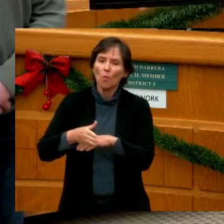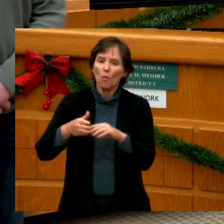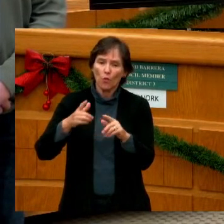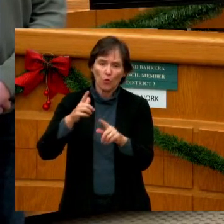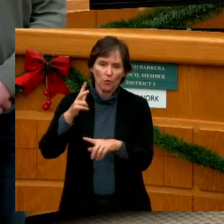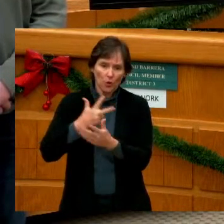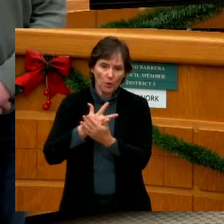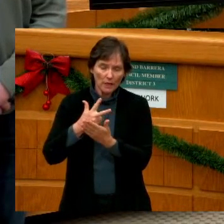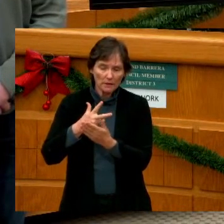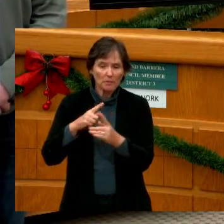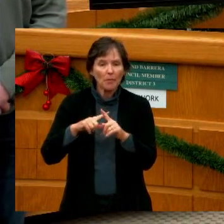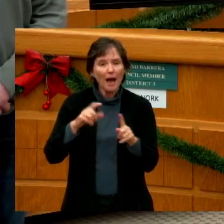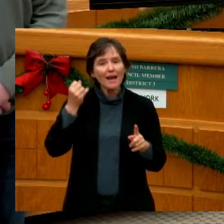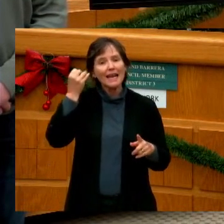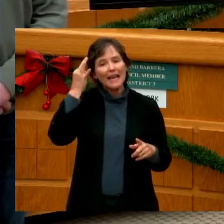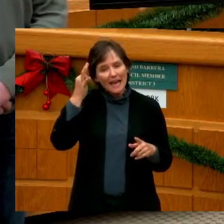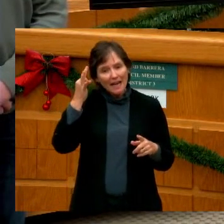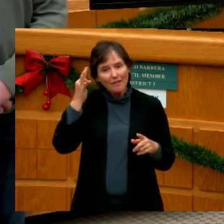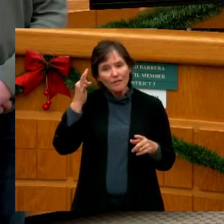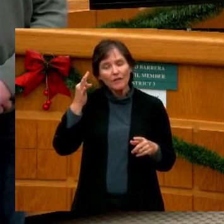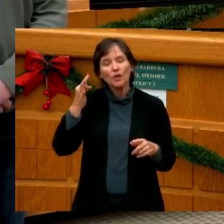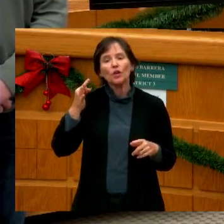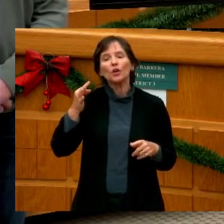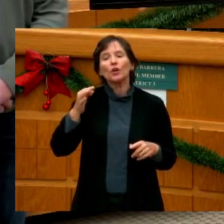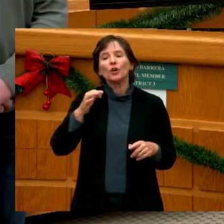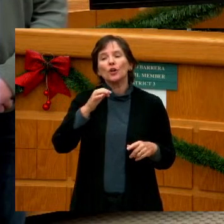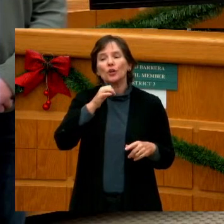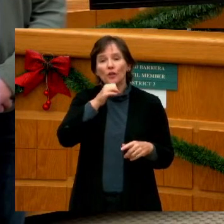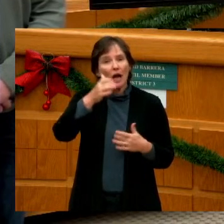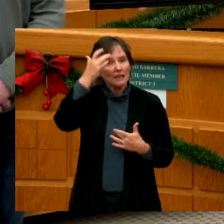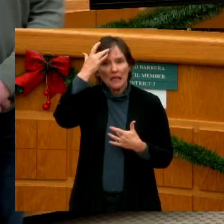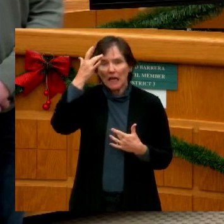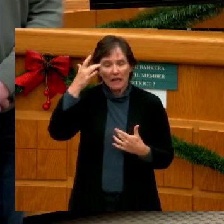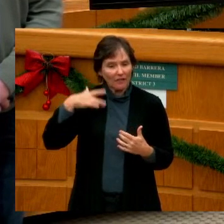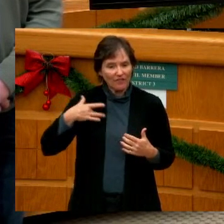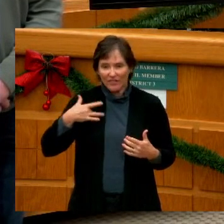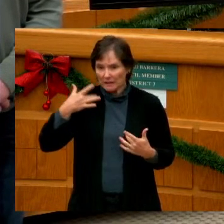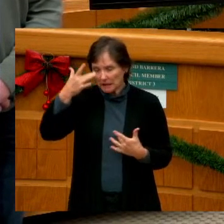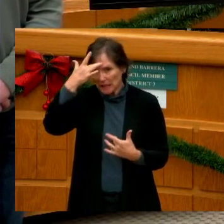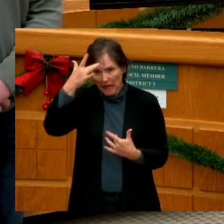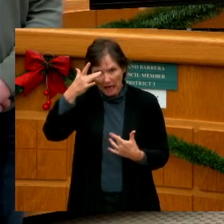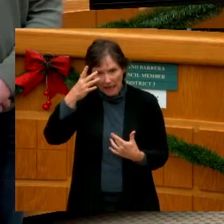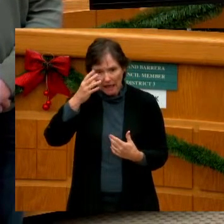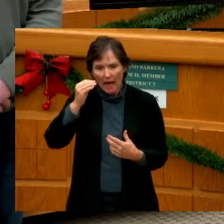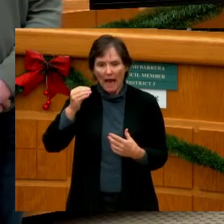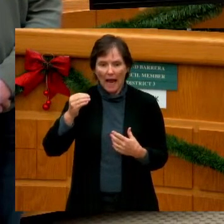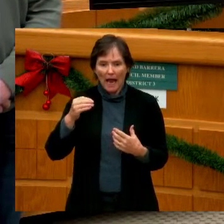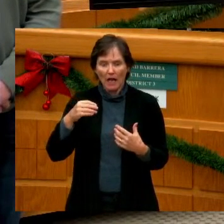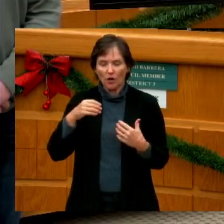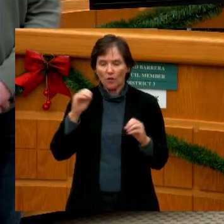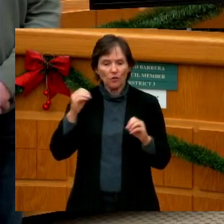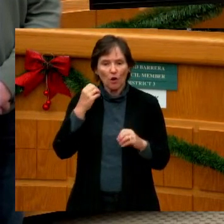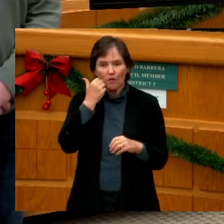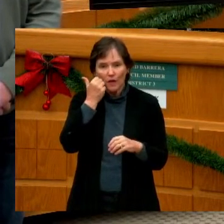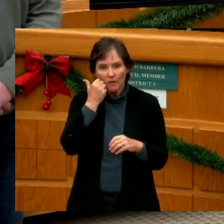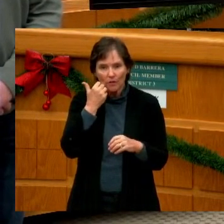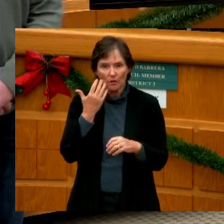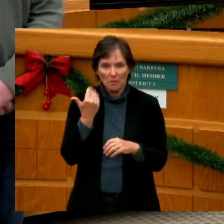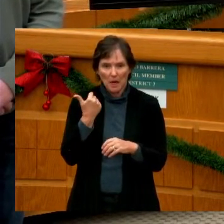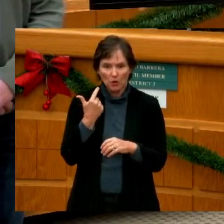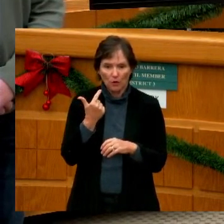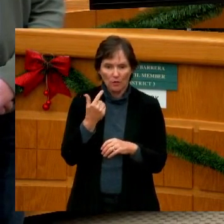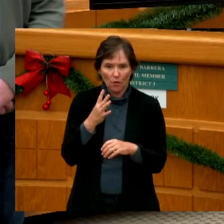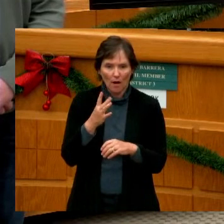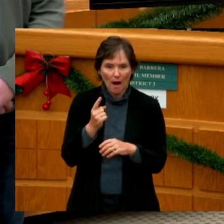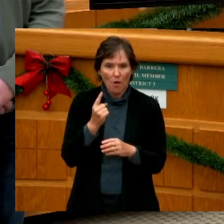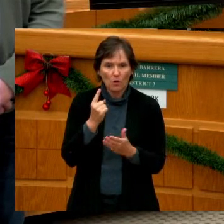gone away, and you haven't had fever for at least 24 hours, the last 24 hours, you are considered recovered, and you